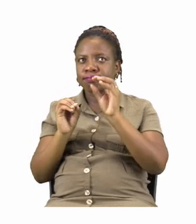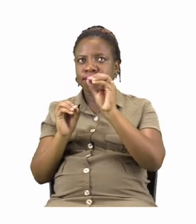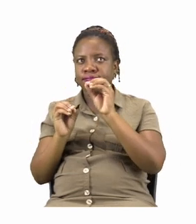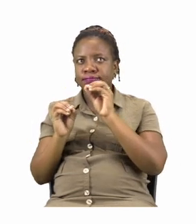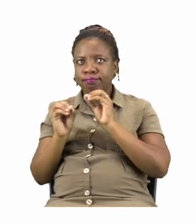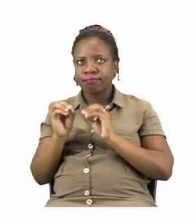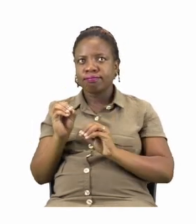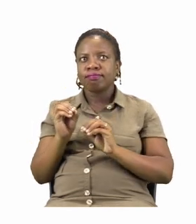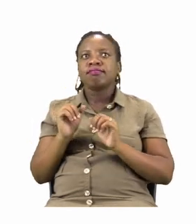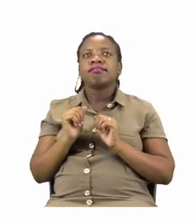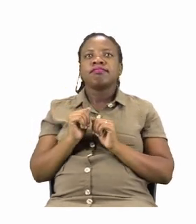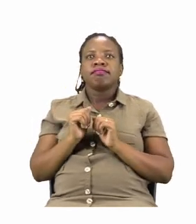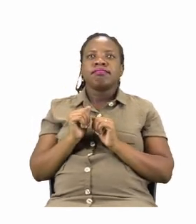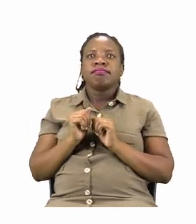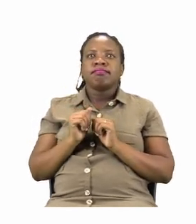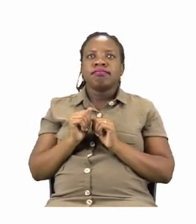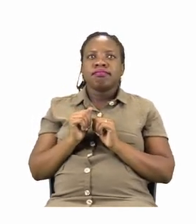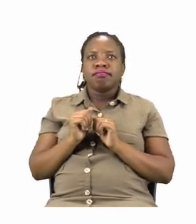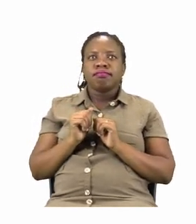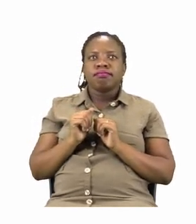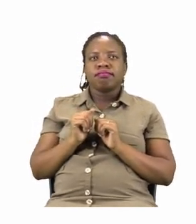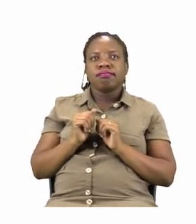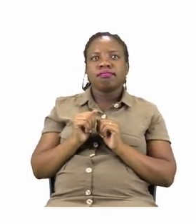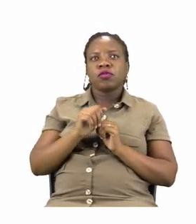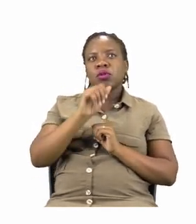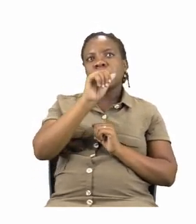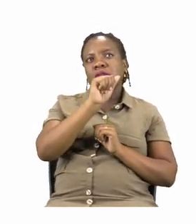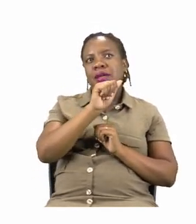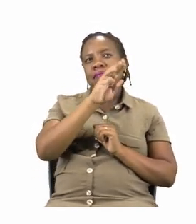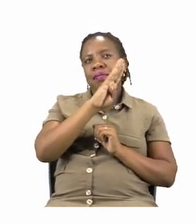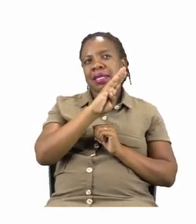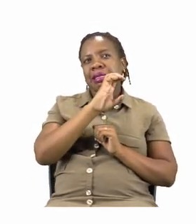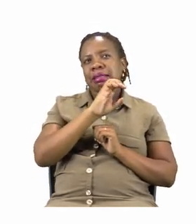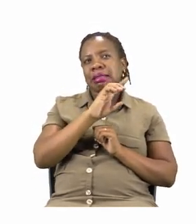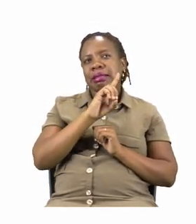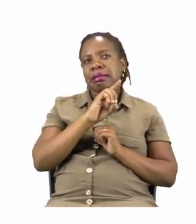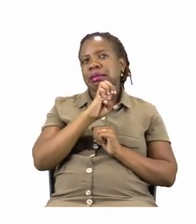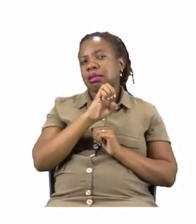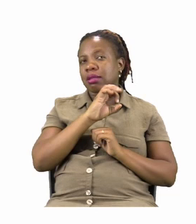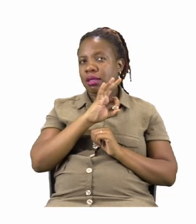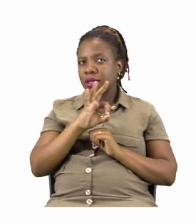it you have all the sentences that you must complete.